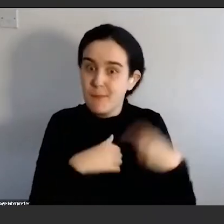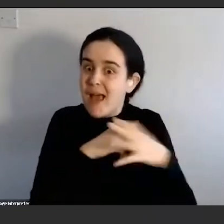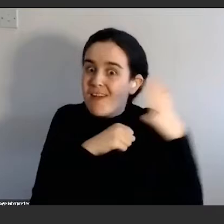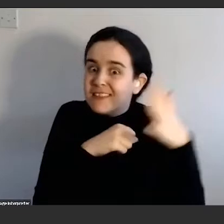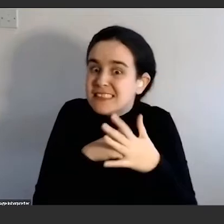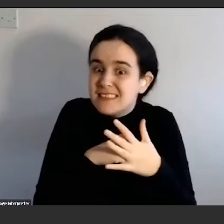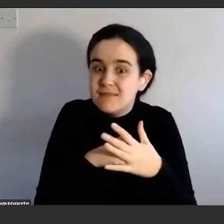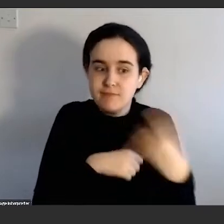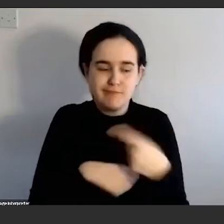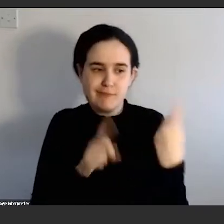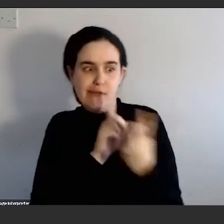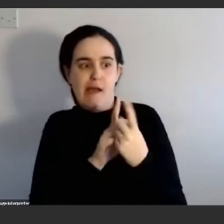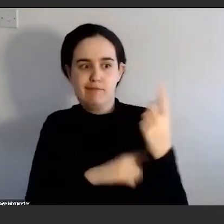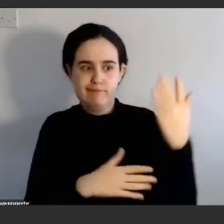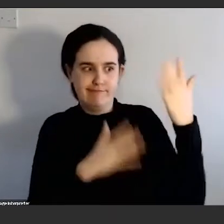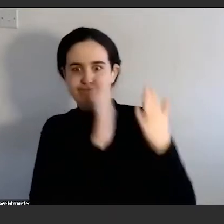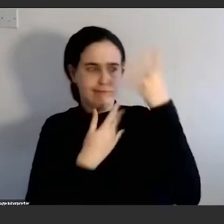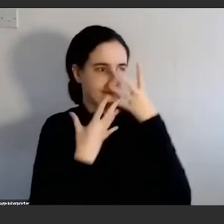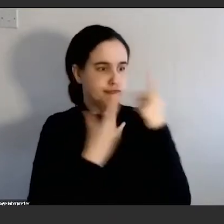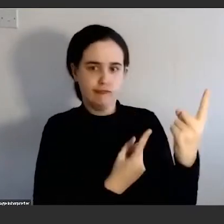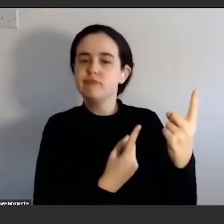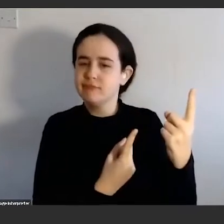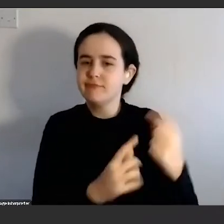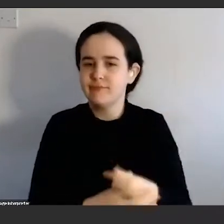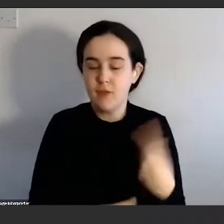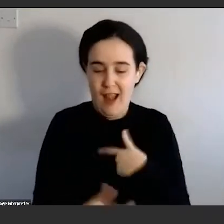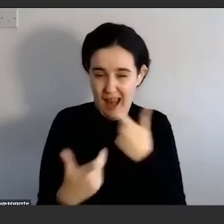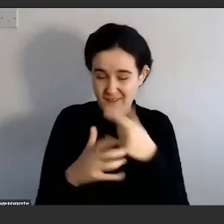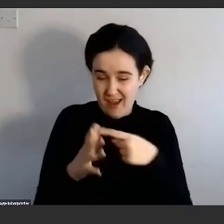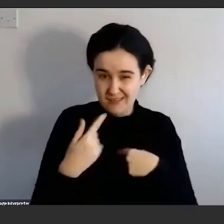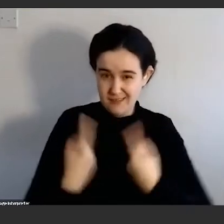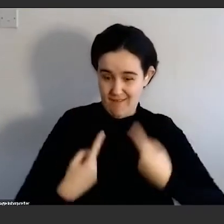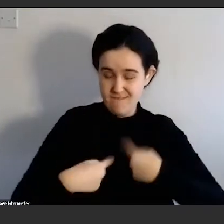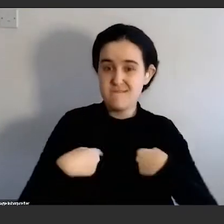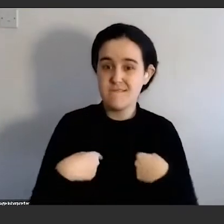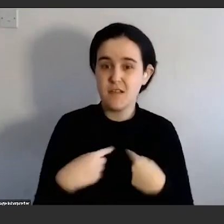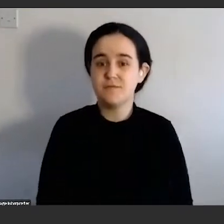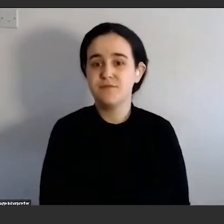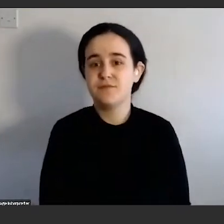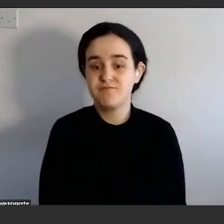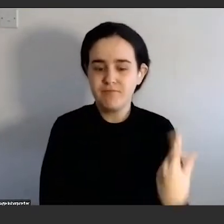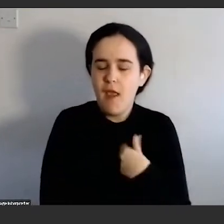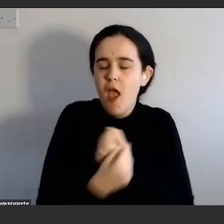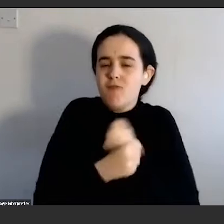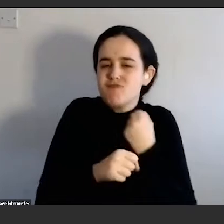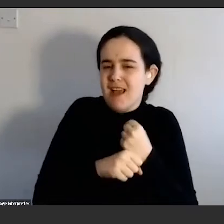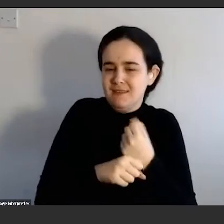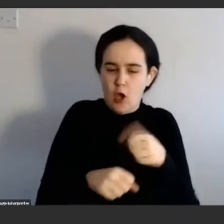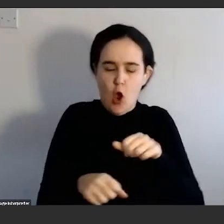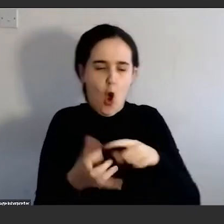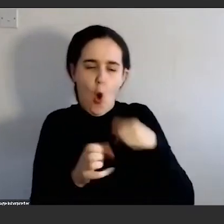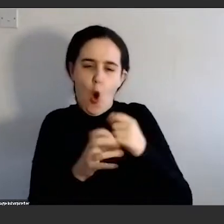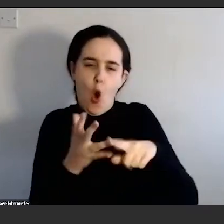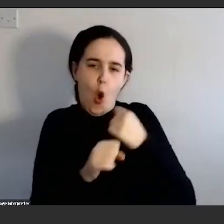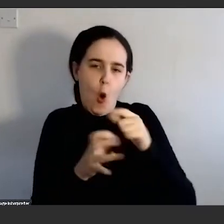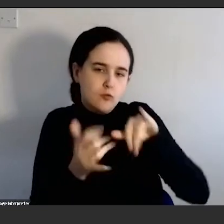too. We love our grannies. And our go-go's. We pray 5 times a day. And no, I'm not